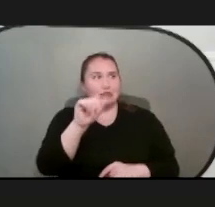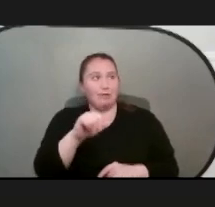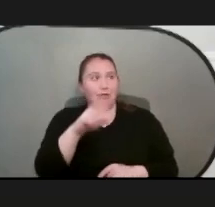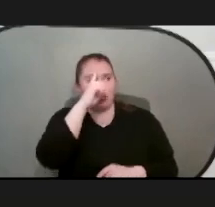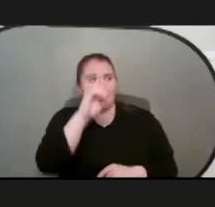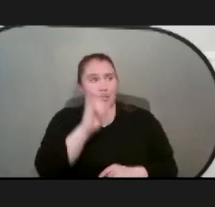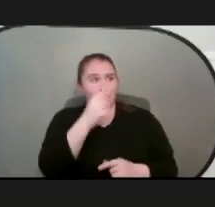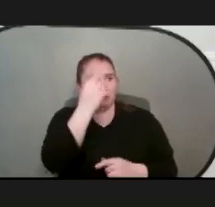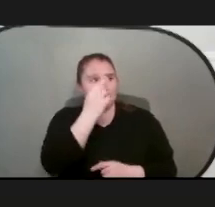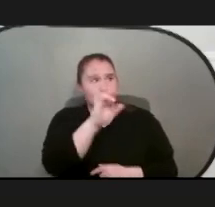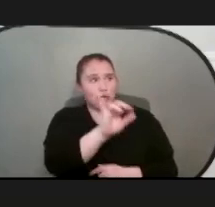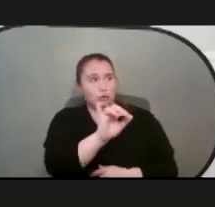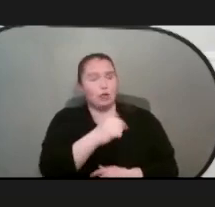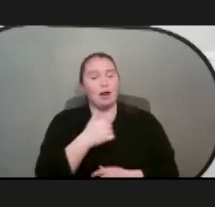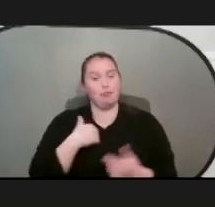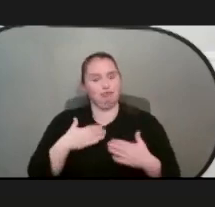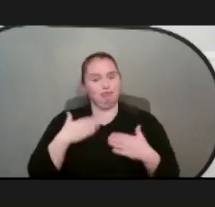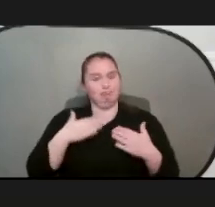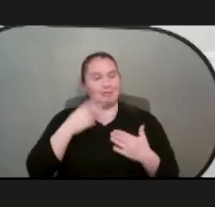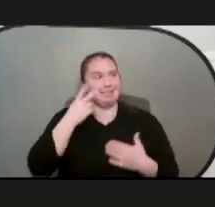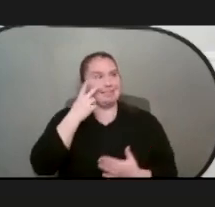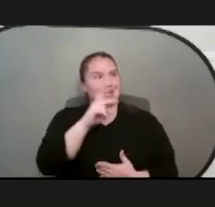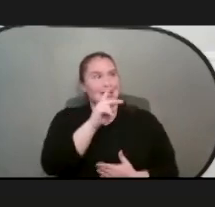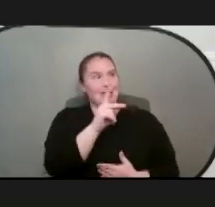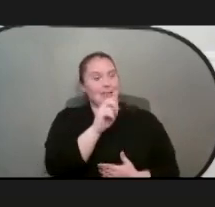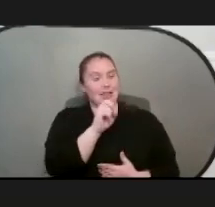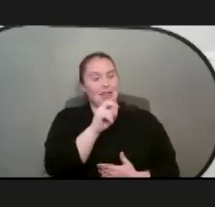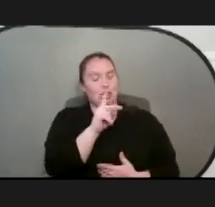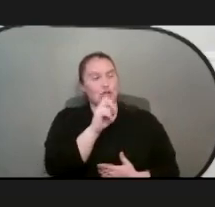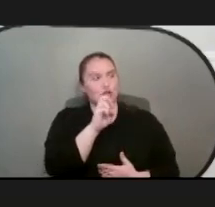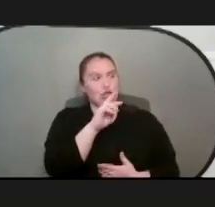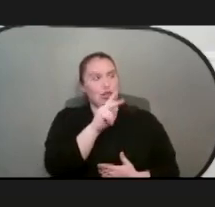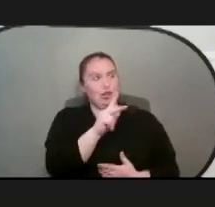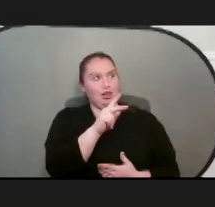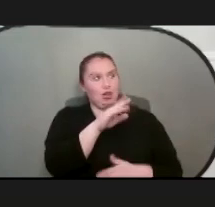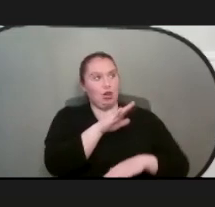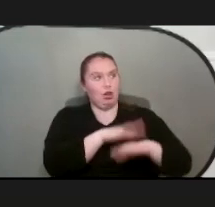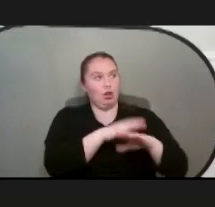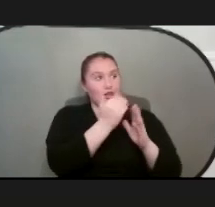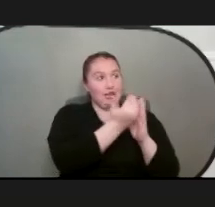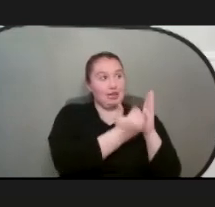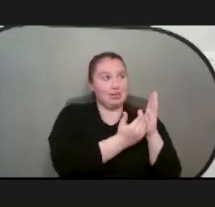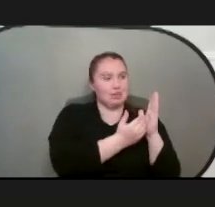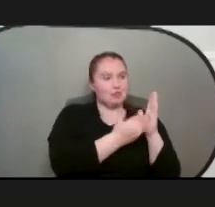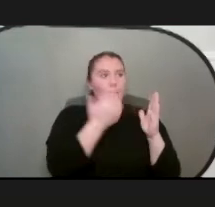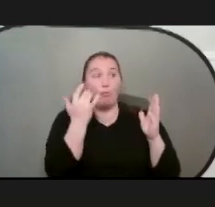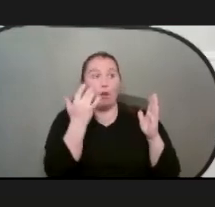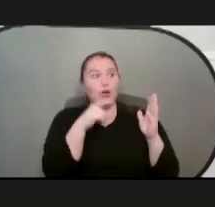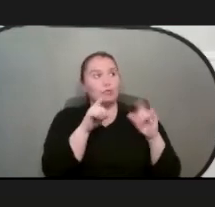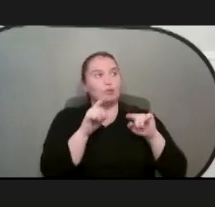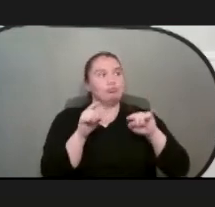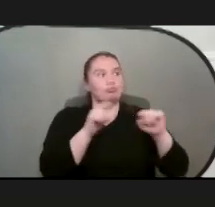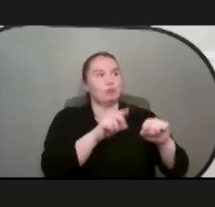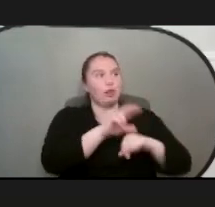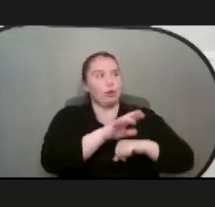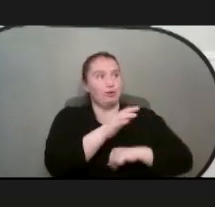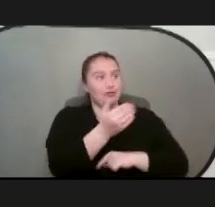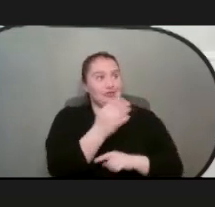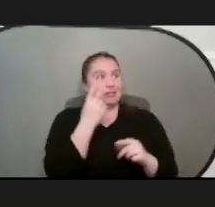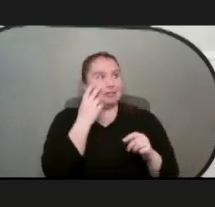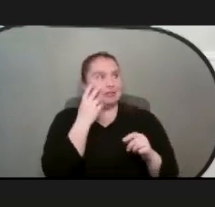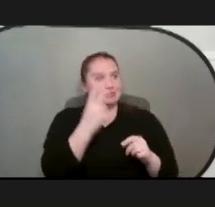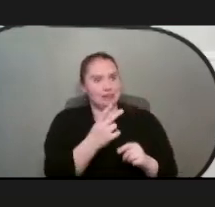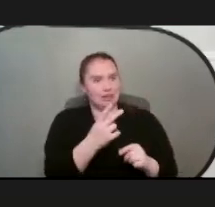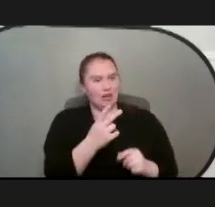a few. I'm happy to see Kendrick on the list because you can drive by Kendrick at 315 in the afternoon and it's